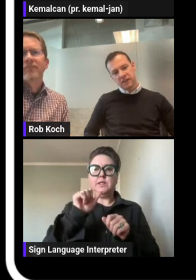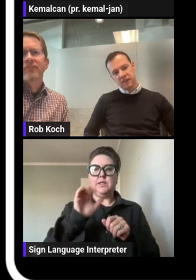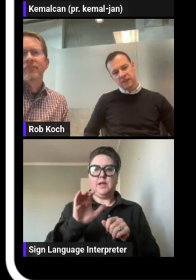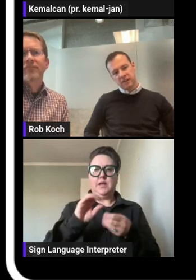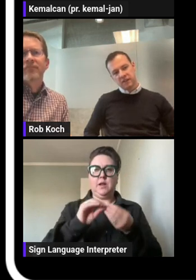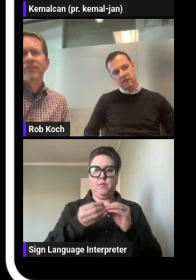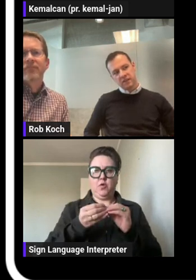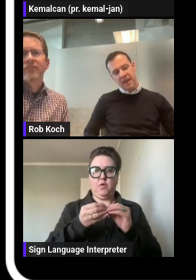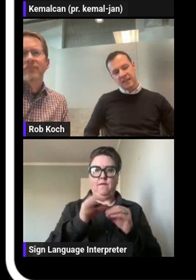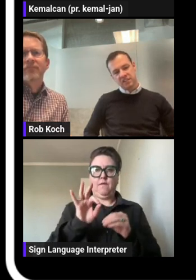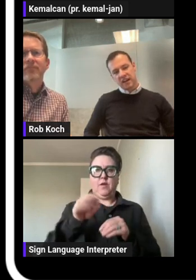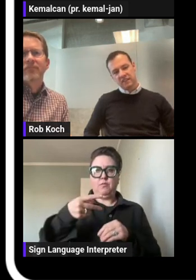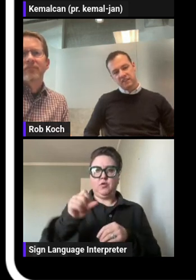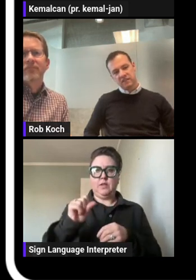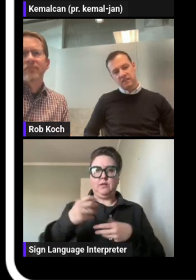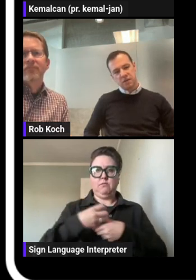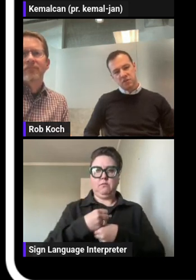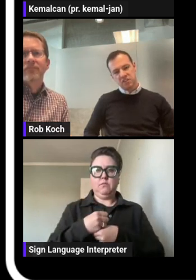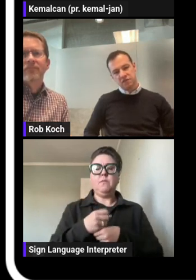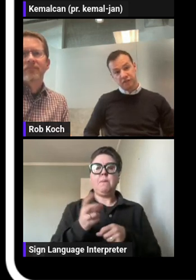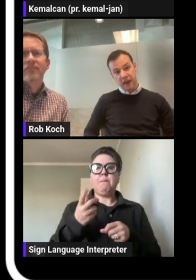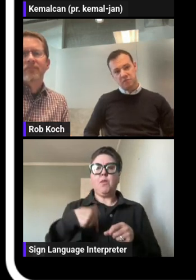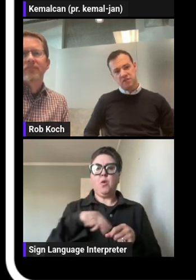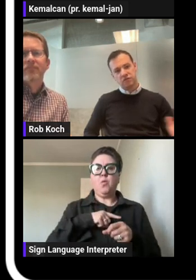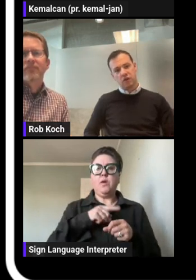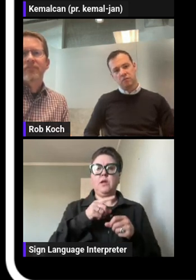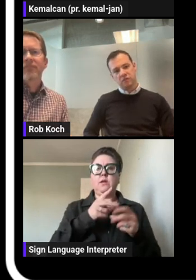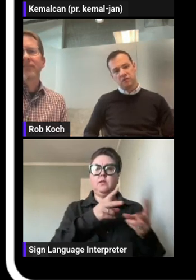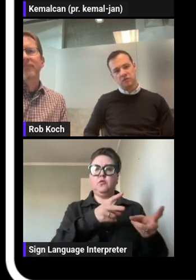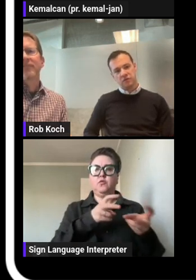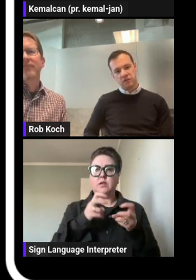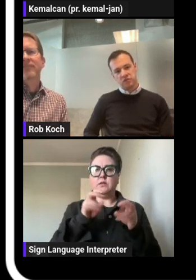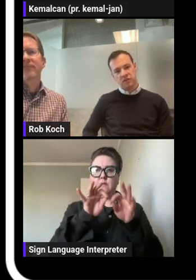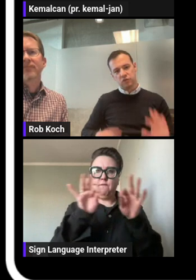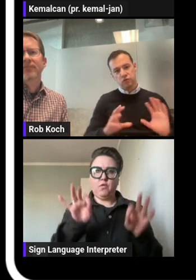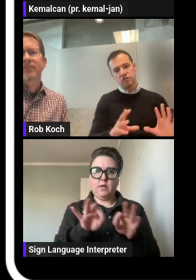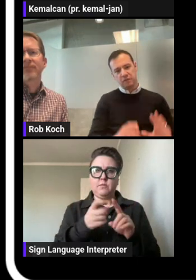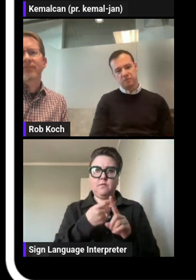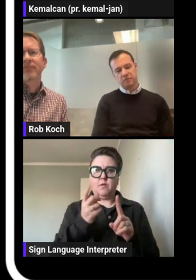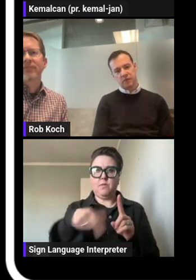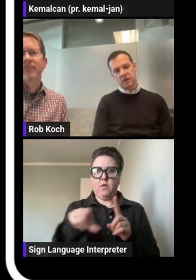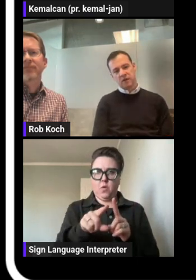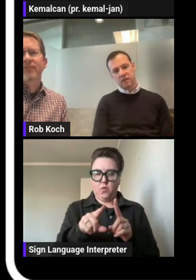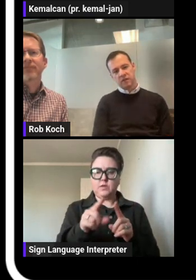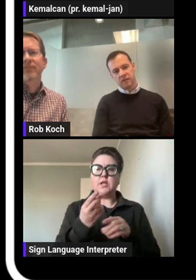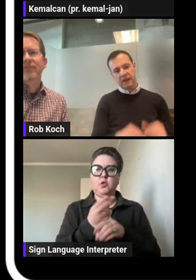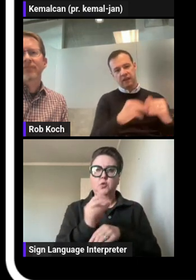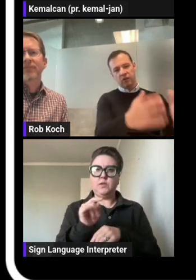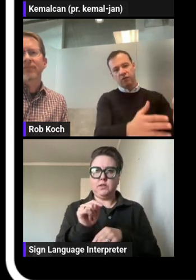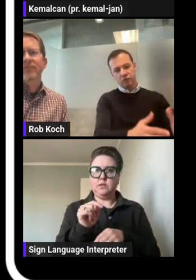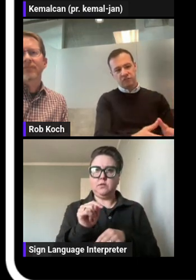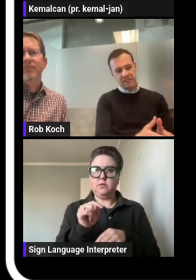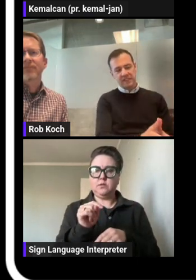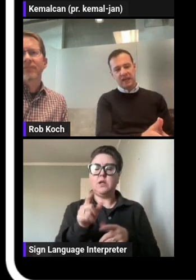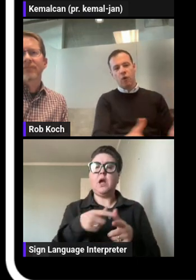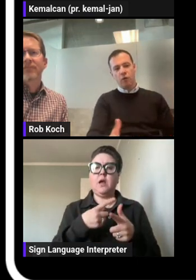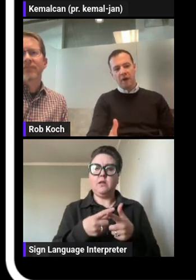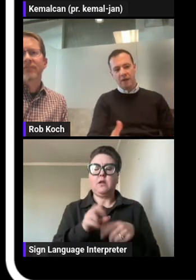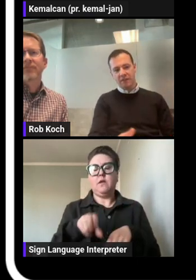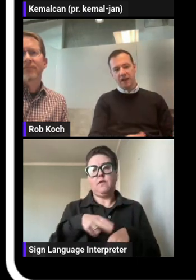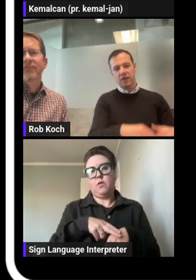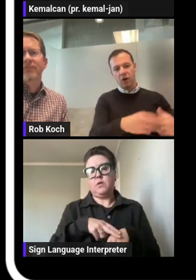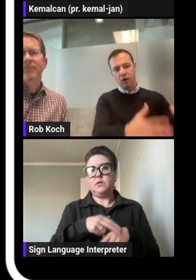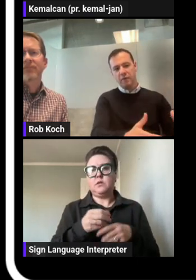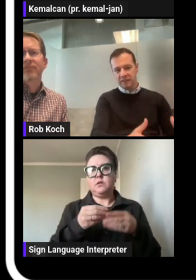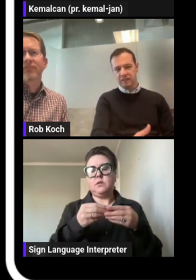we extracted images, frames from those videos and used them. And then, of course, there's like a